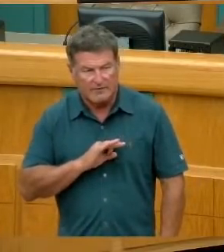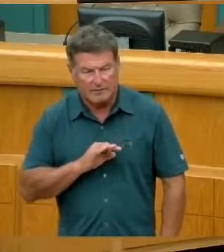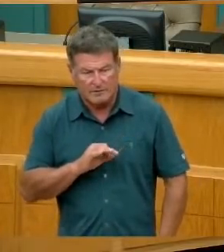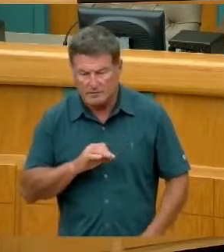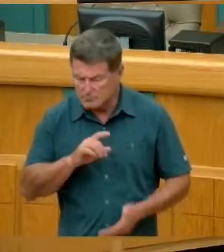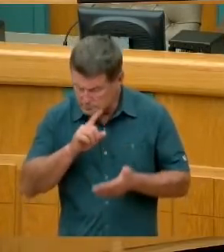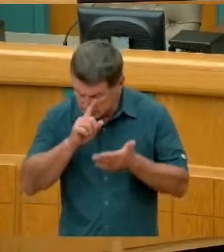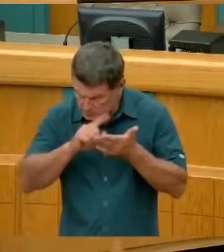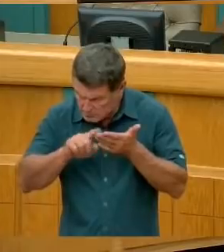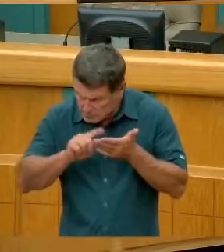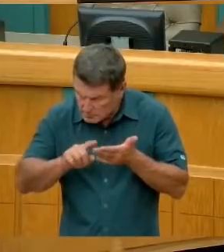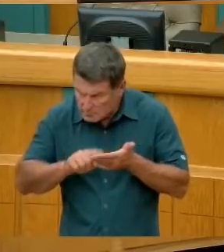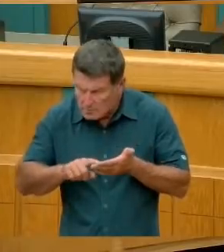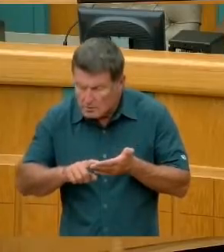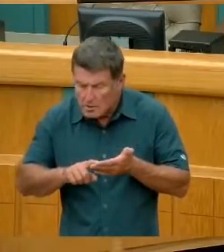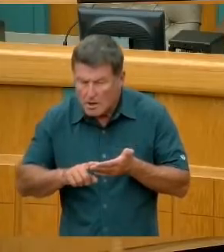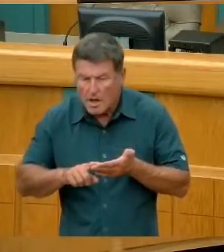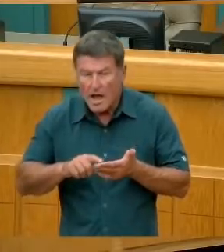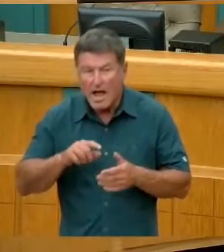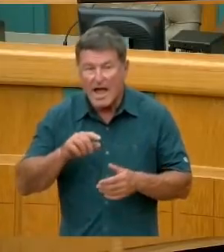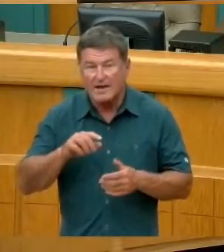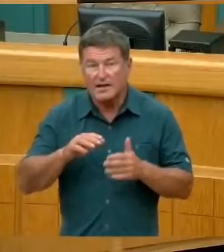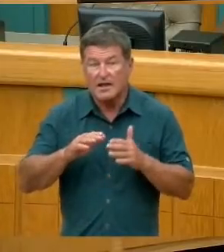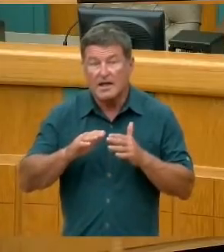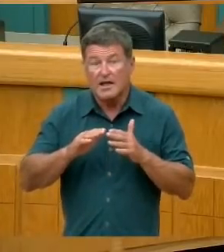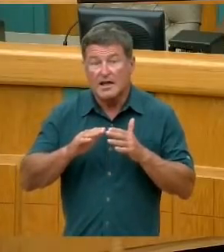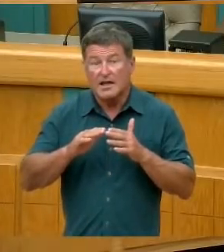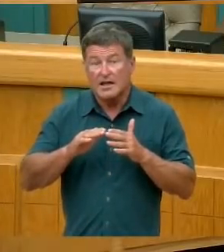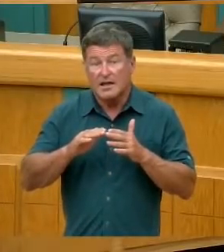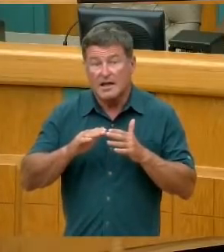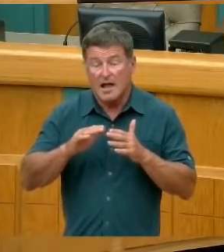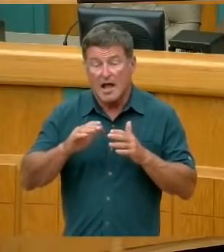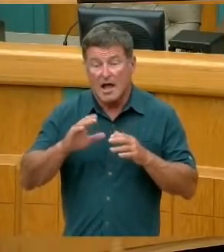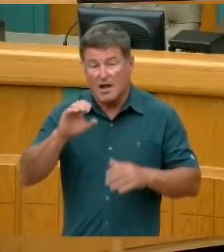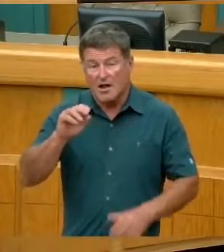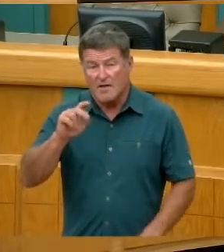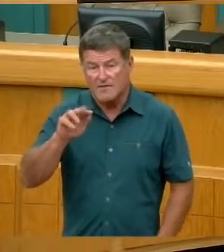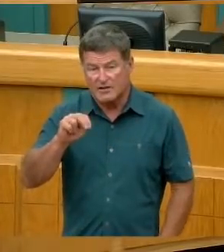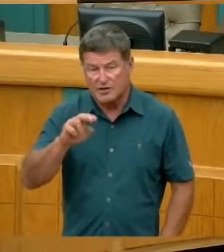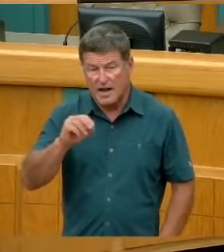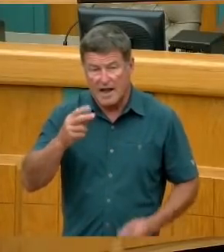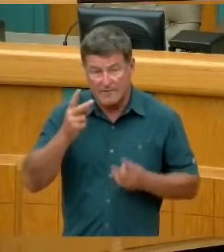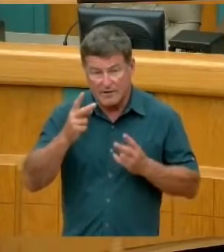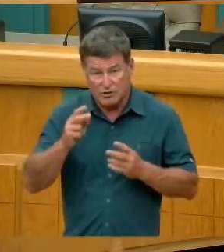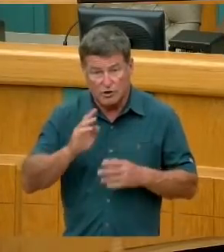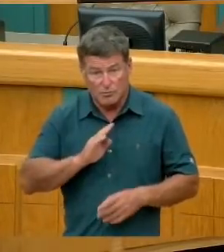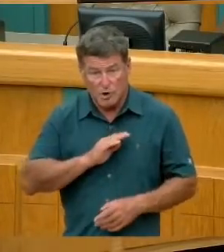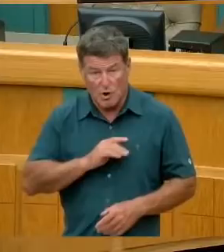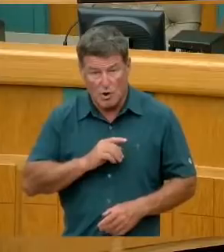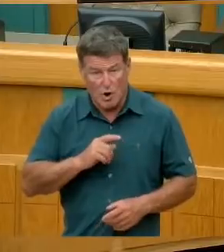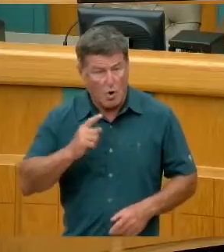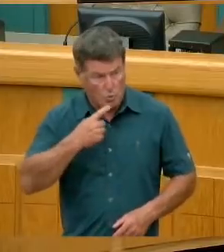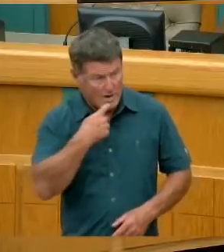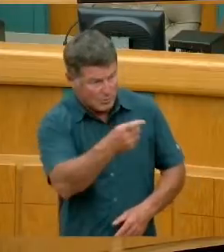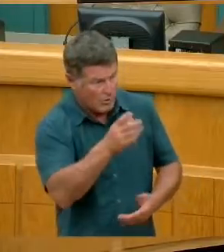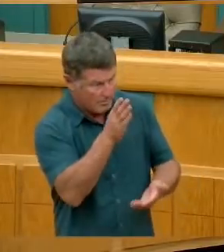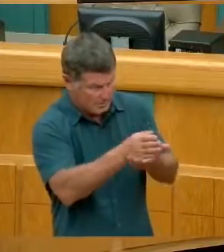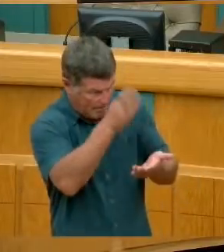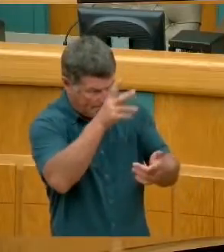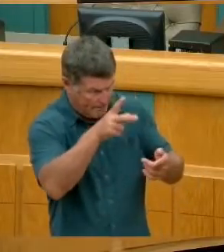the staff at CVB did some additional research, and what we found out is that it wasn't removed in June, like we had told them to